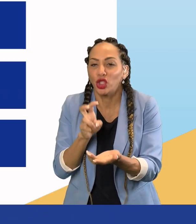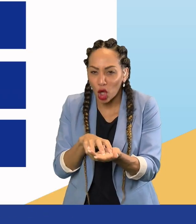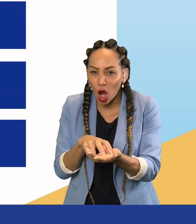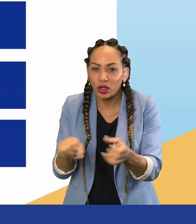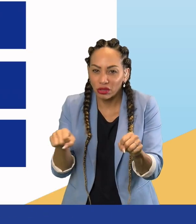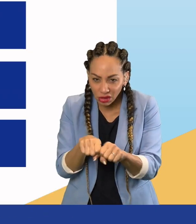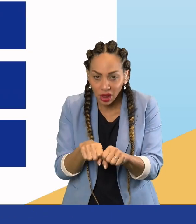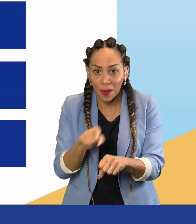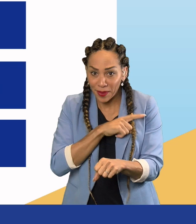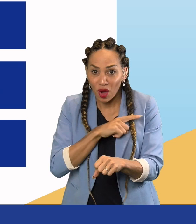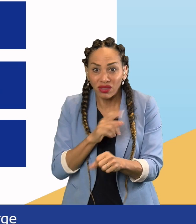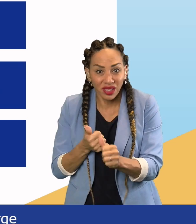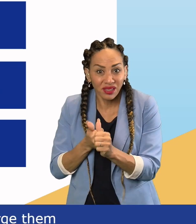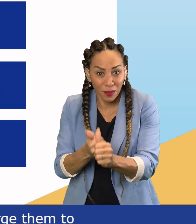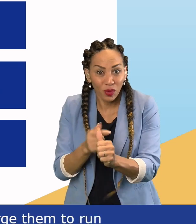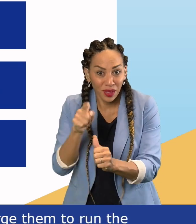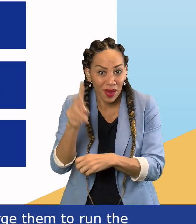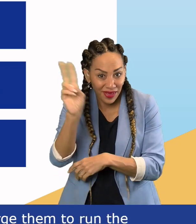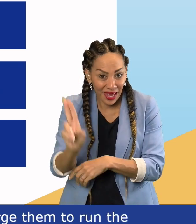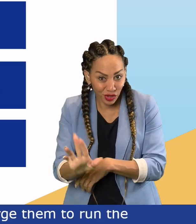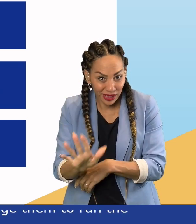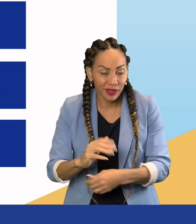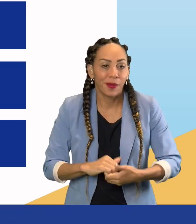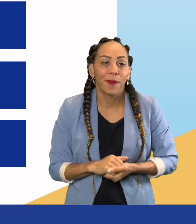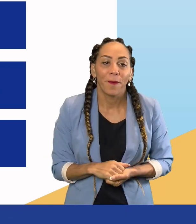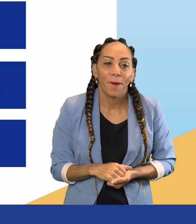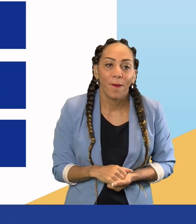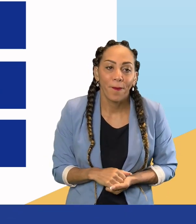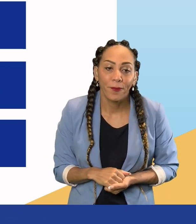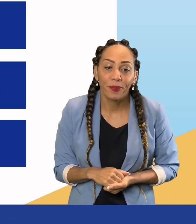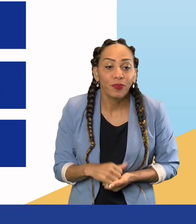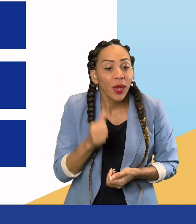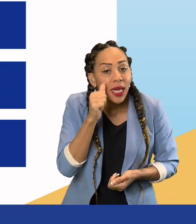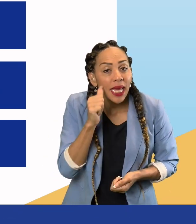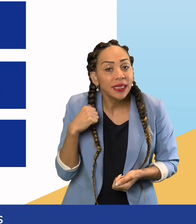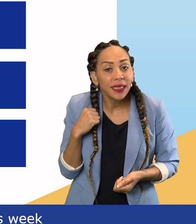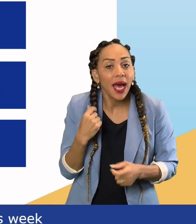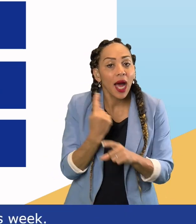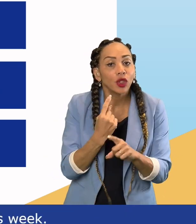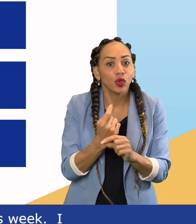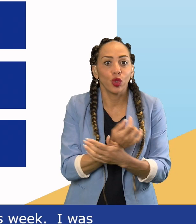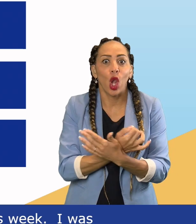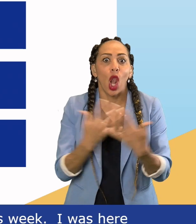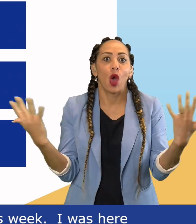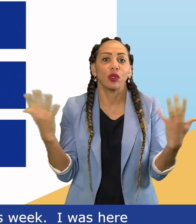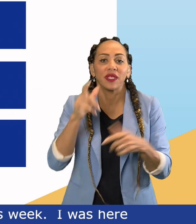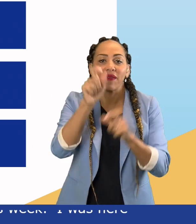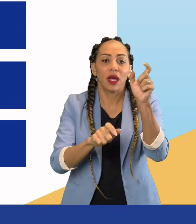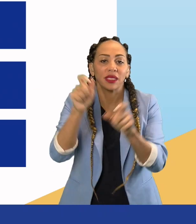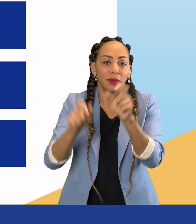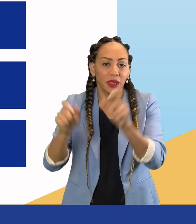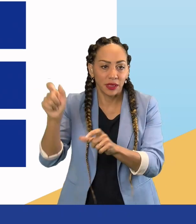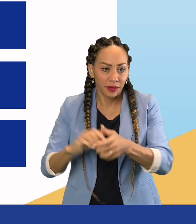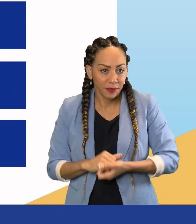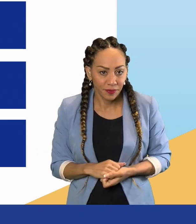I guess the question I've been asked most this week, I was here yesterday and I spoke to loads of customers, how do I know if I can take an EV? Is an EV